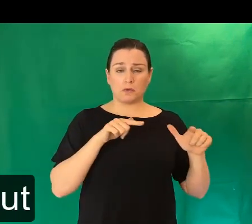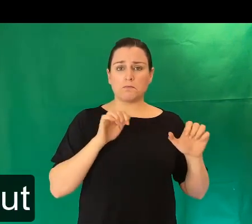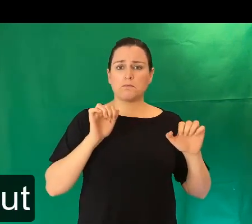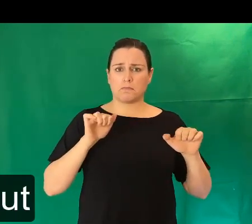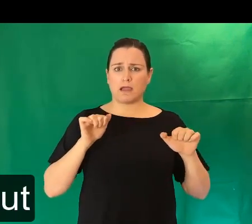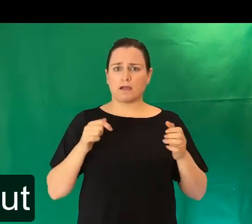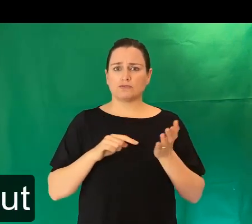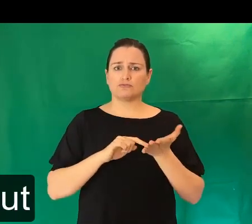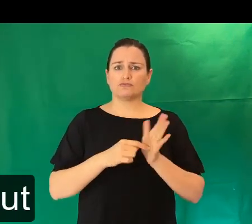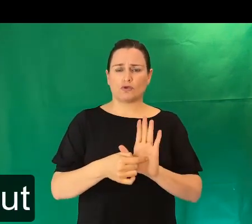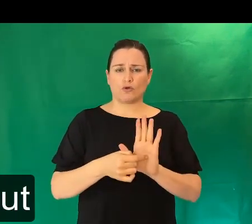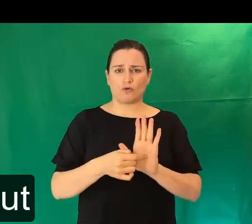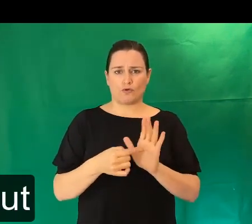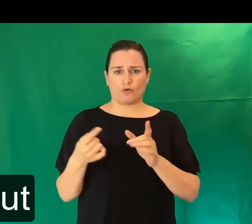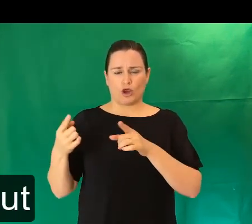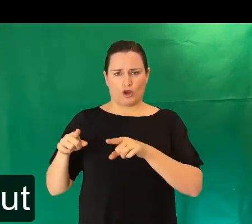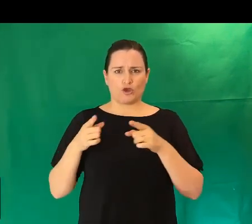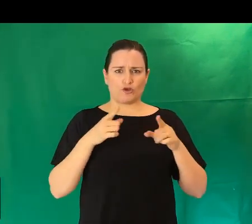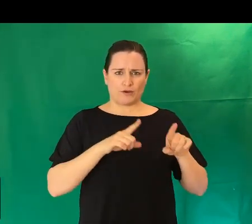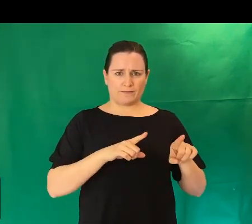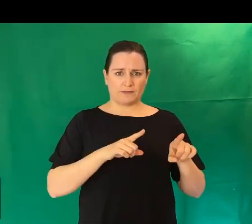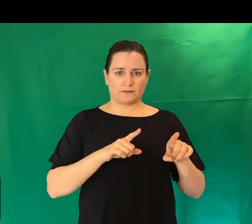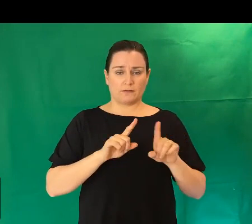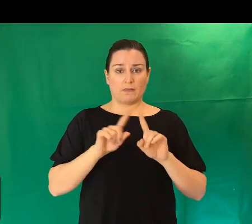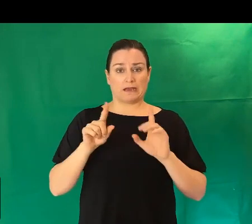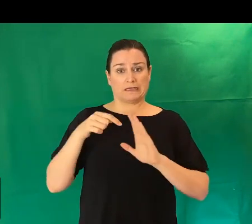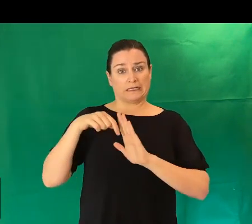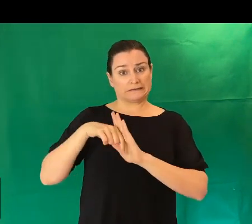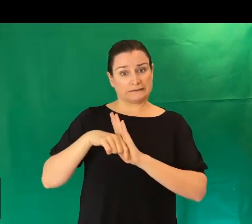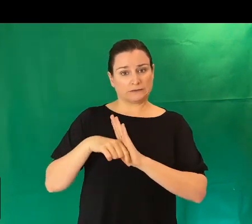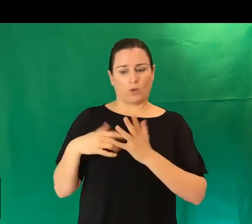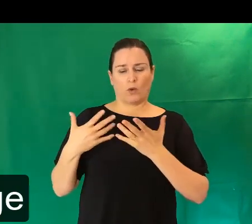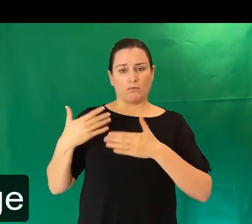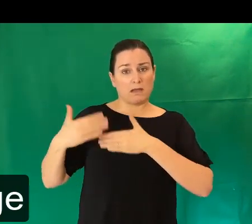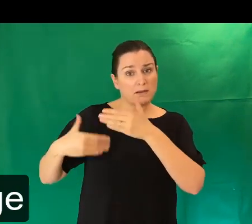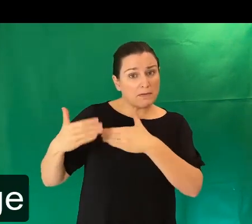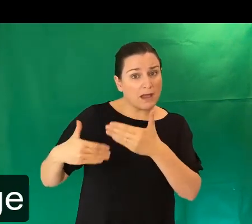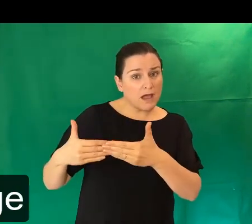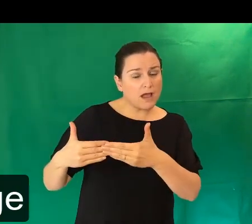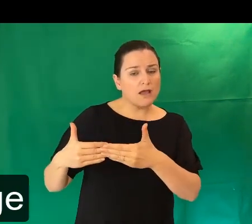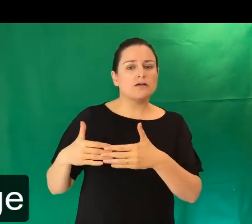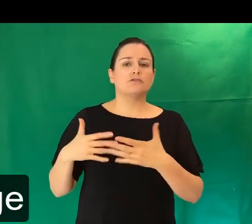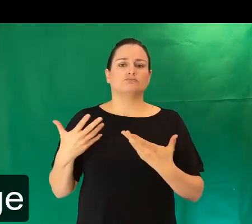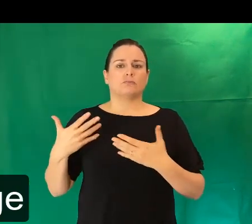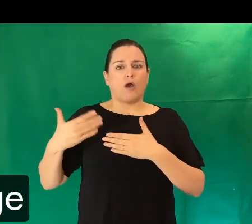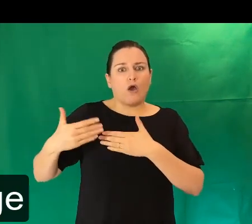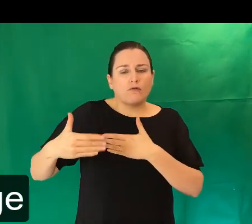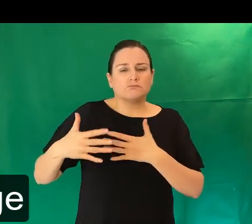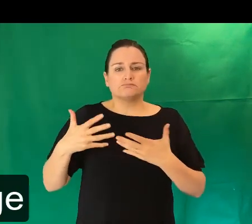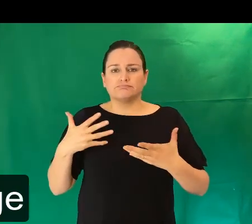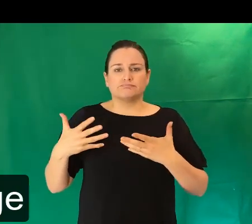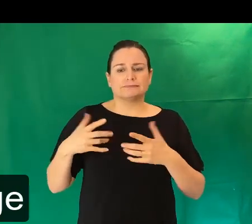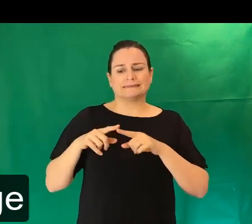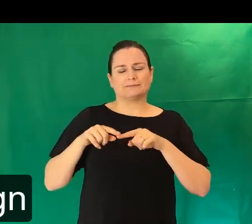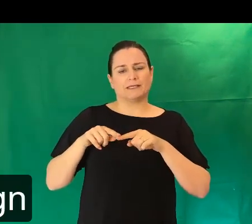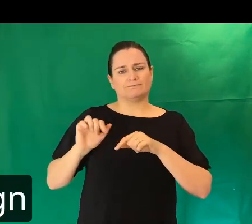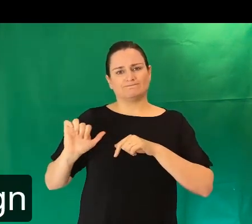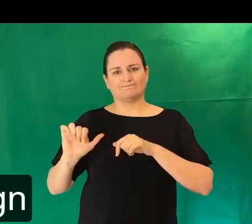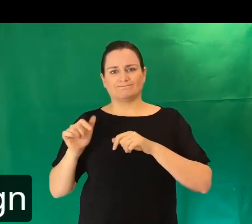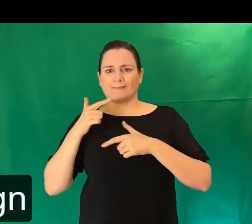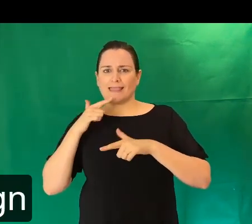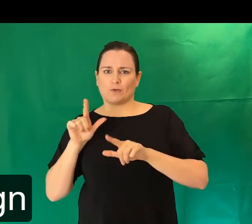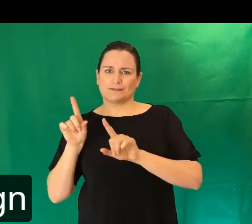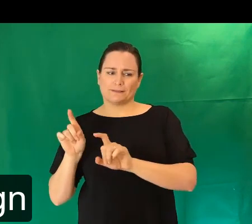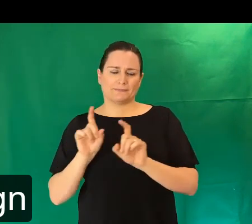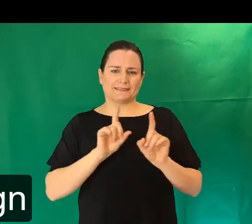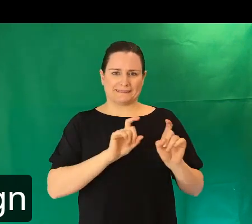agreement. They can, but both vary in the extent to which this occurs, according to the type of language and so